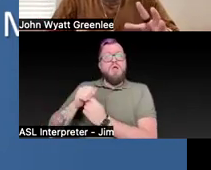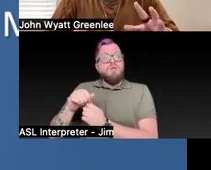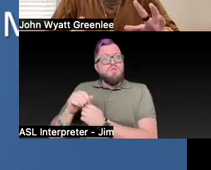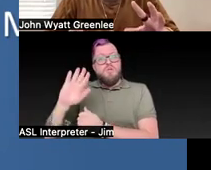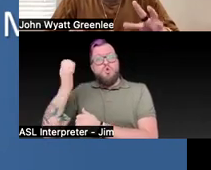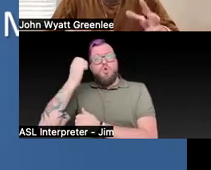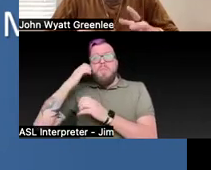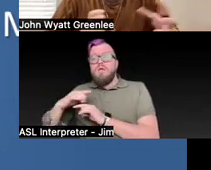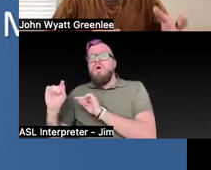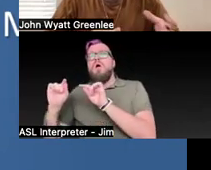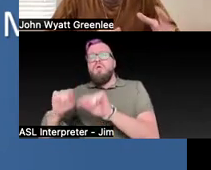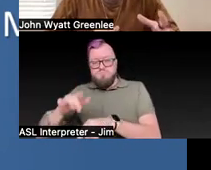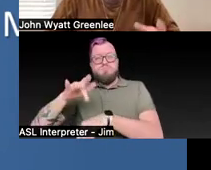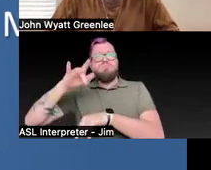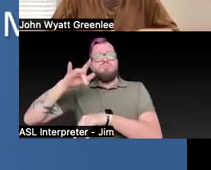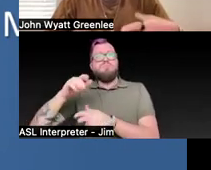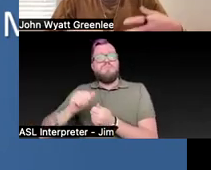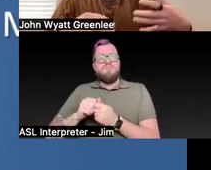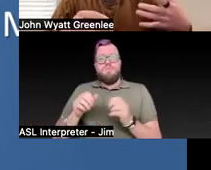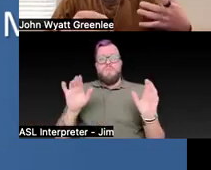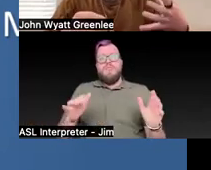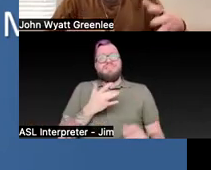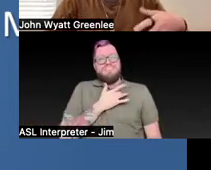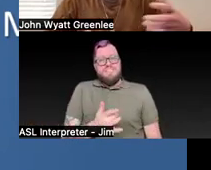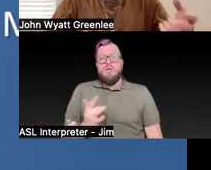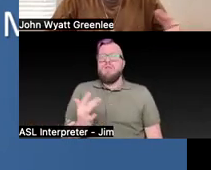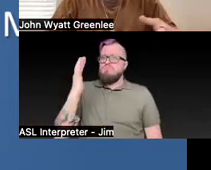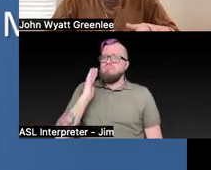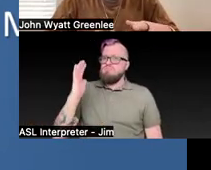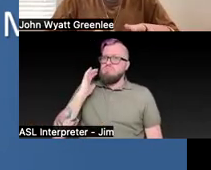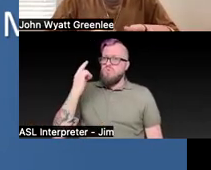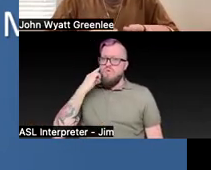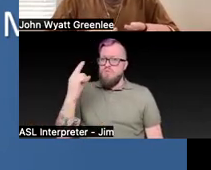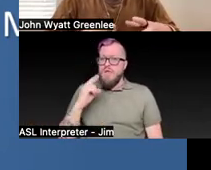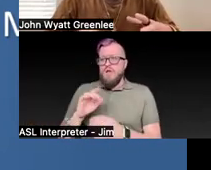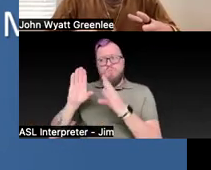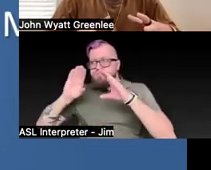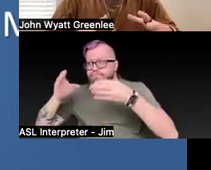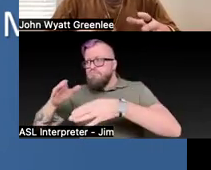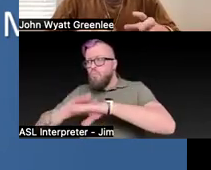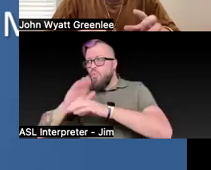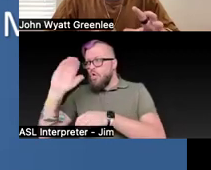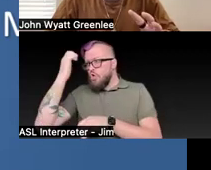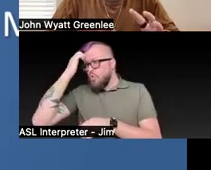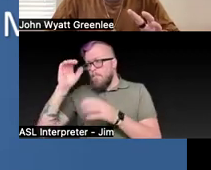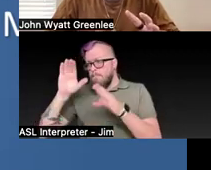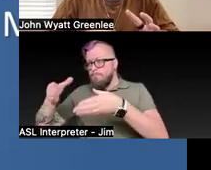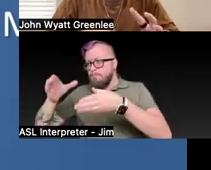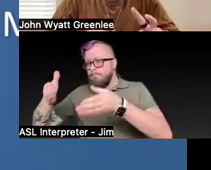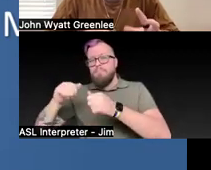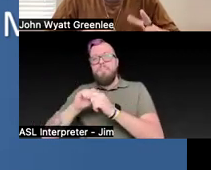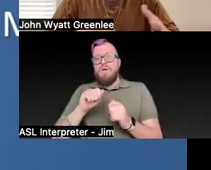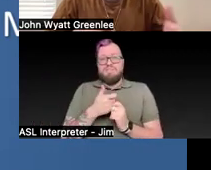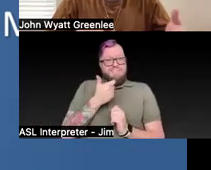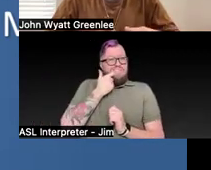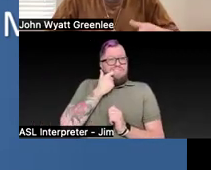thought about medieval as being a very European thing, but over the last 30 or 40 years, historians and other medievalists have been trying to